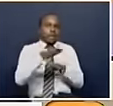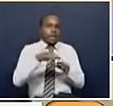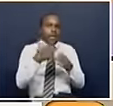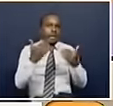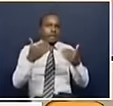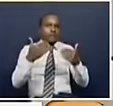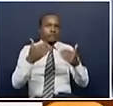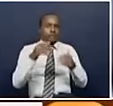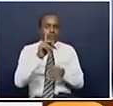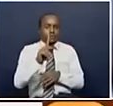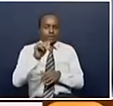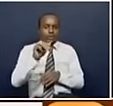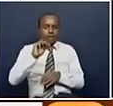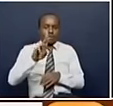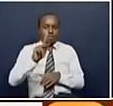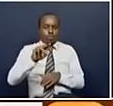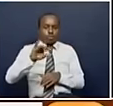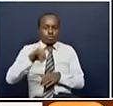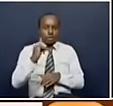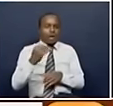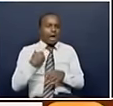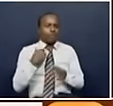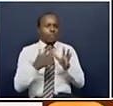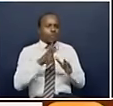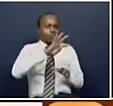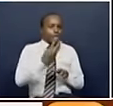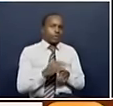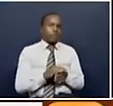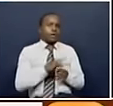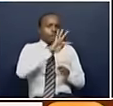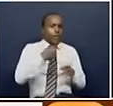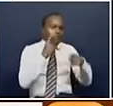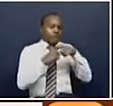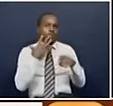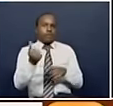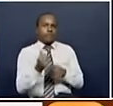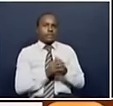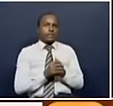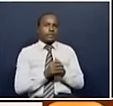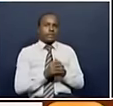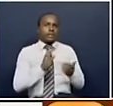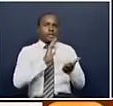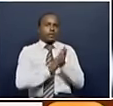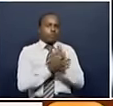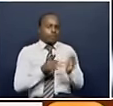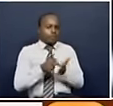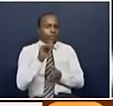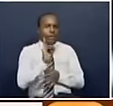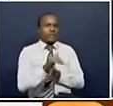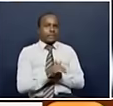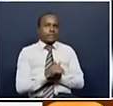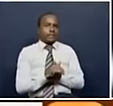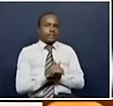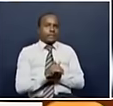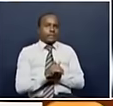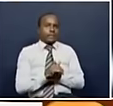serving all those small businesses, there are about 4,000 of them, 500 times 4,000, right there, nobody's going to give you that salary. That's the salary of